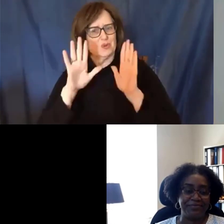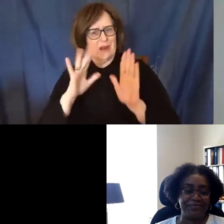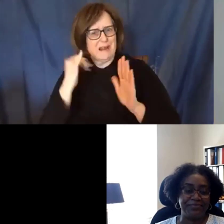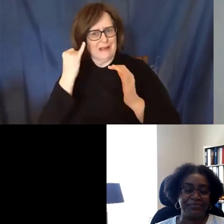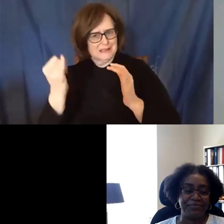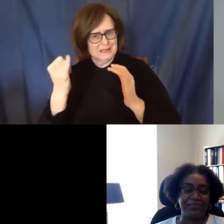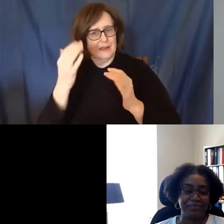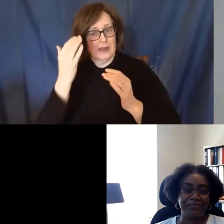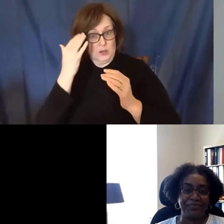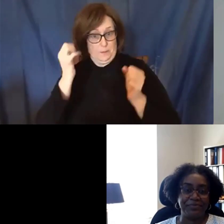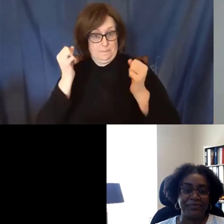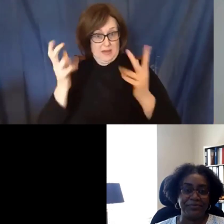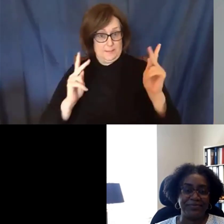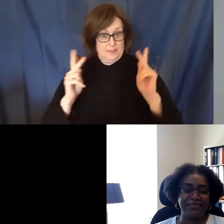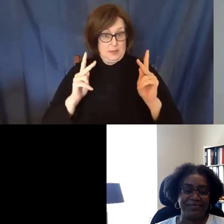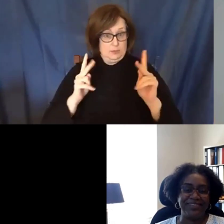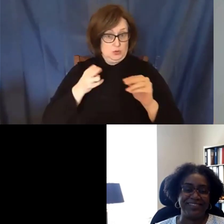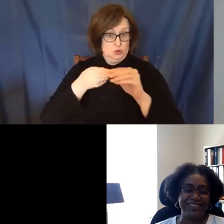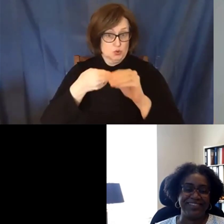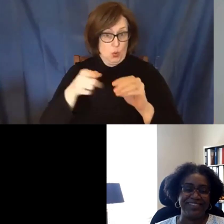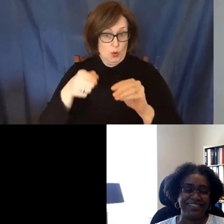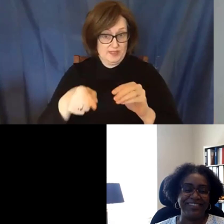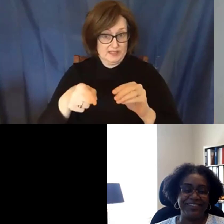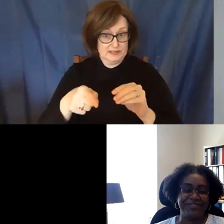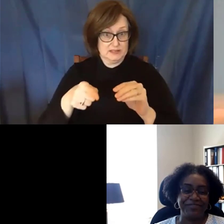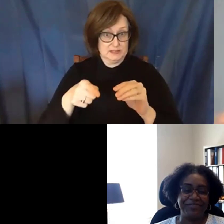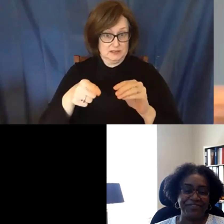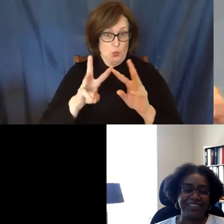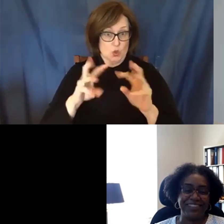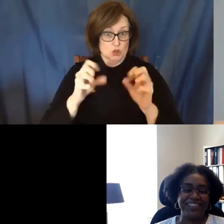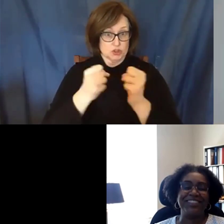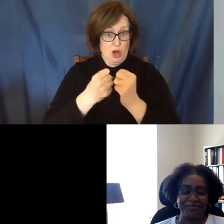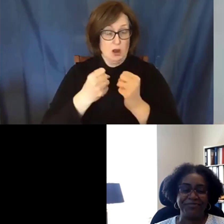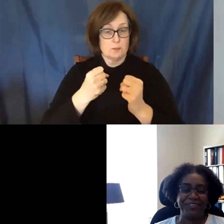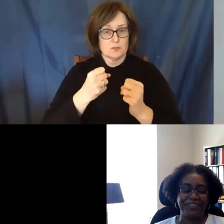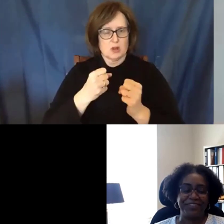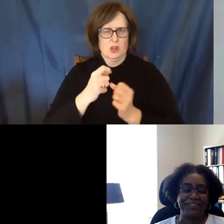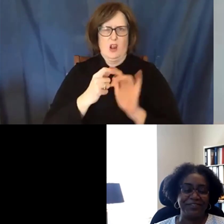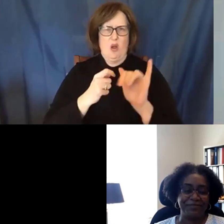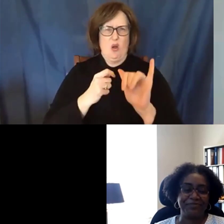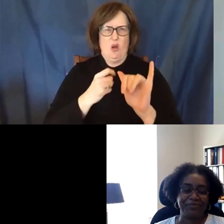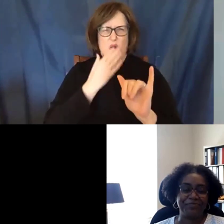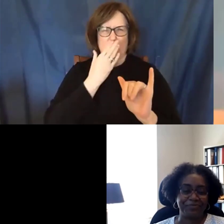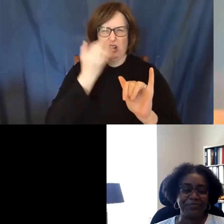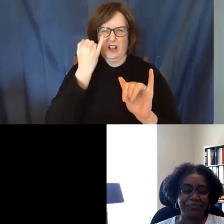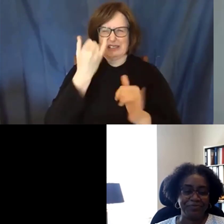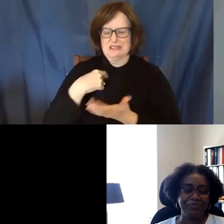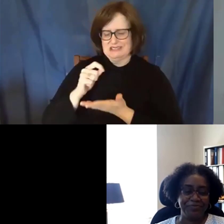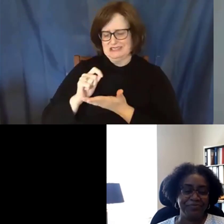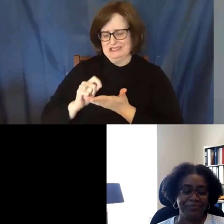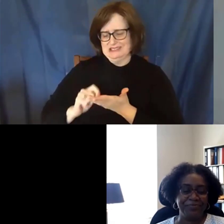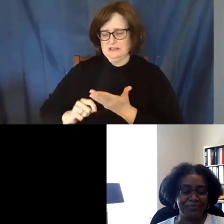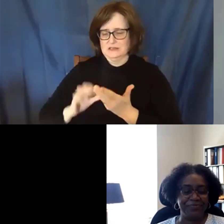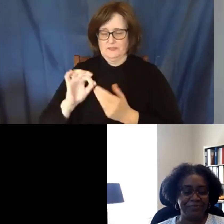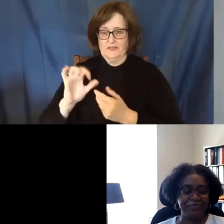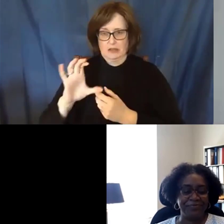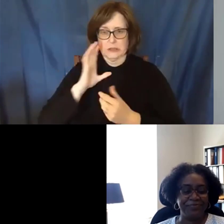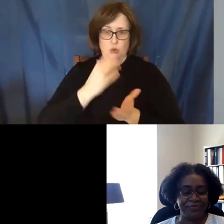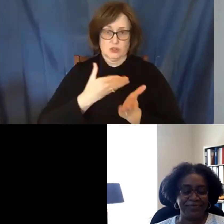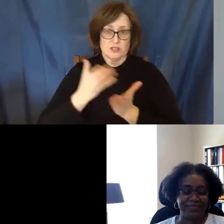who are on this on this webinar who are probably taking those notes. What a great idea. So they're probably going to take that